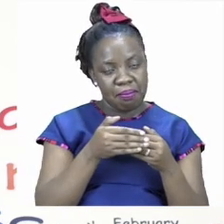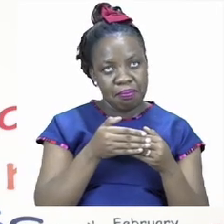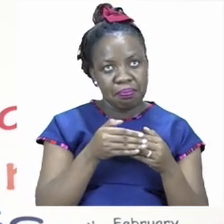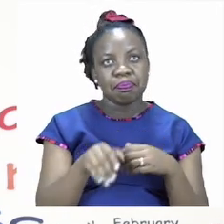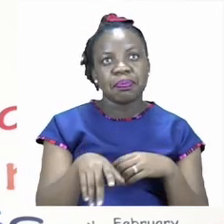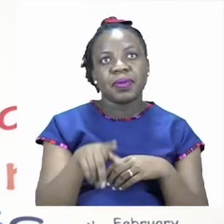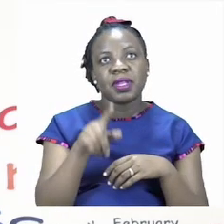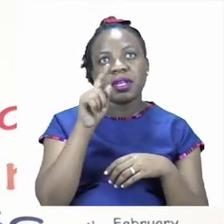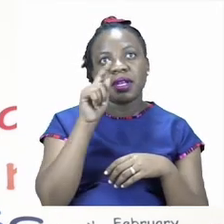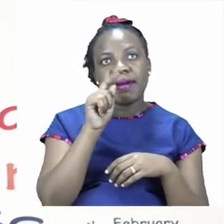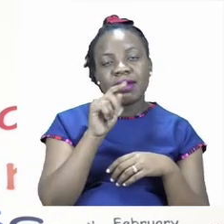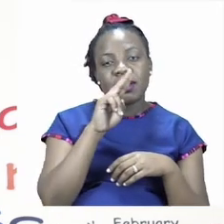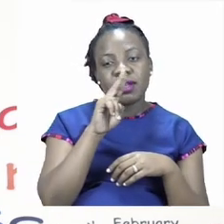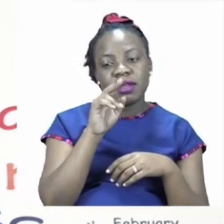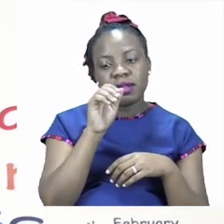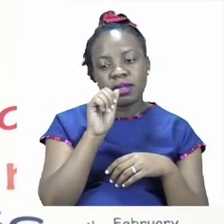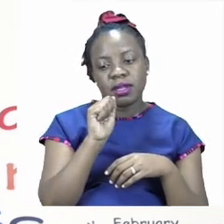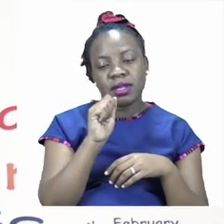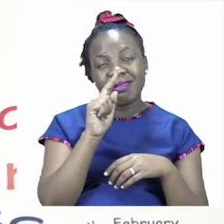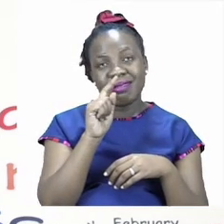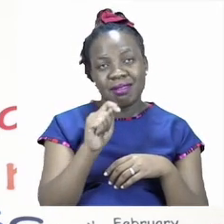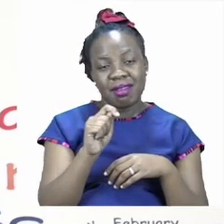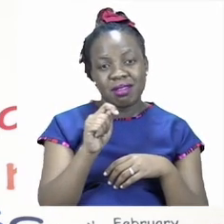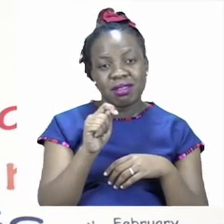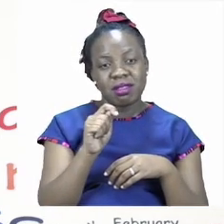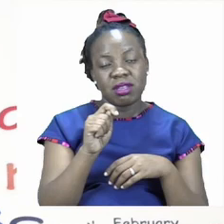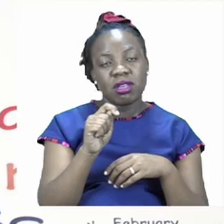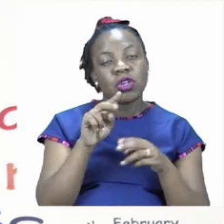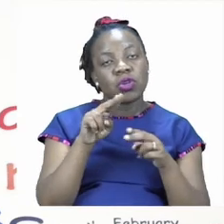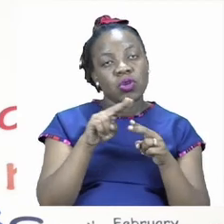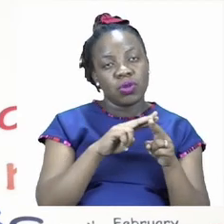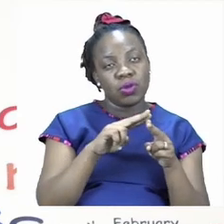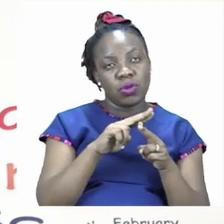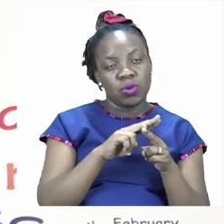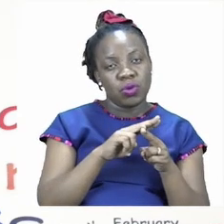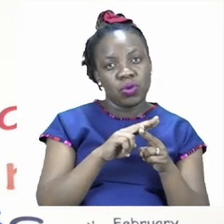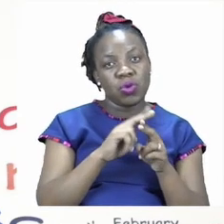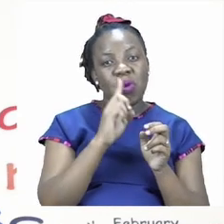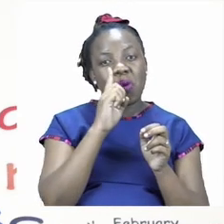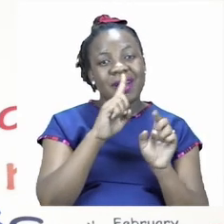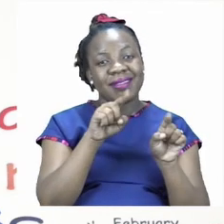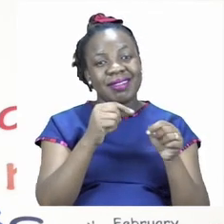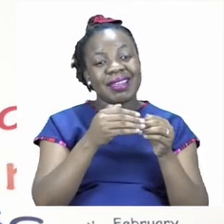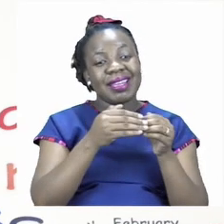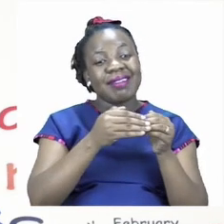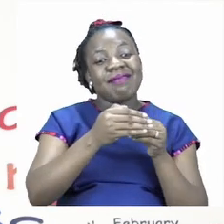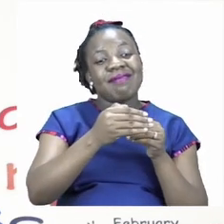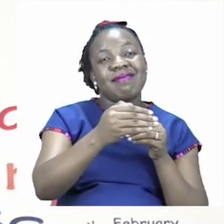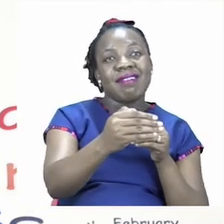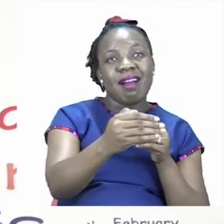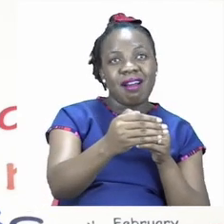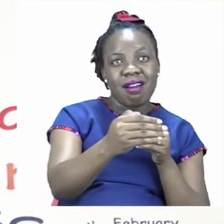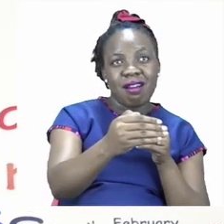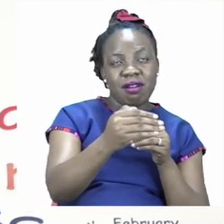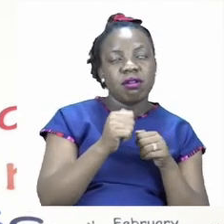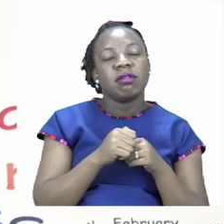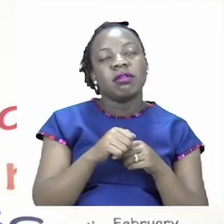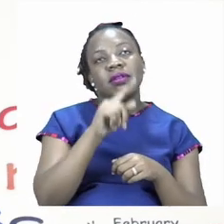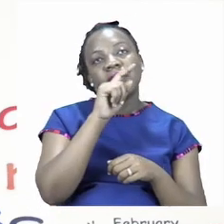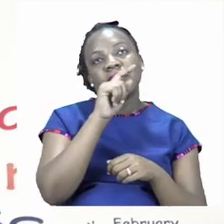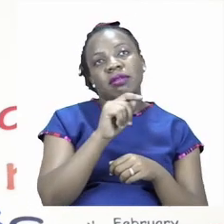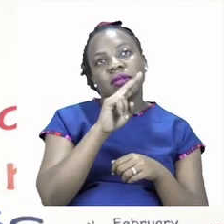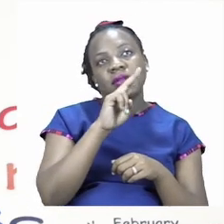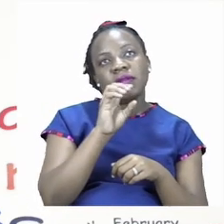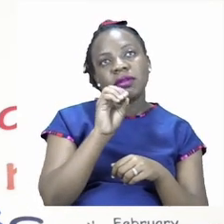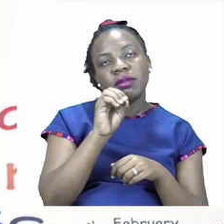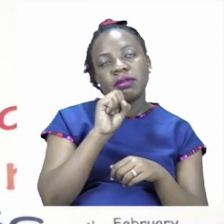is for something that is far away from us, and it is one thing, singular. Then when we use